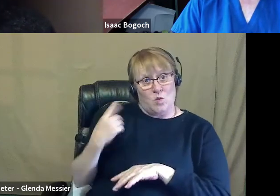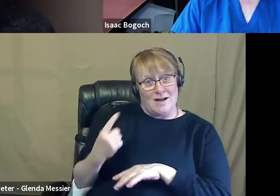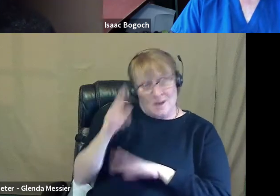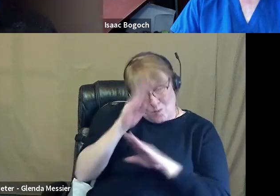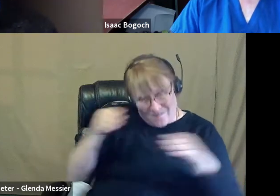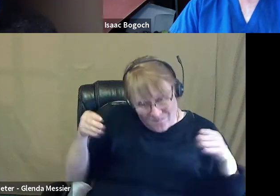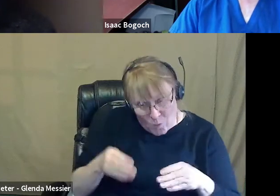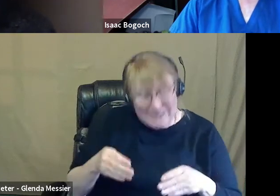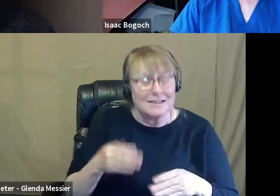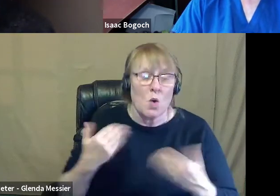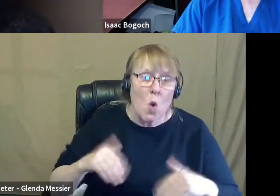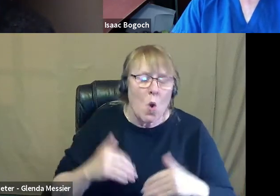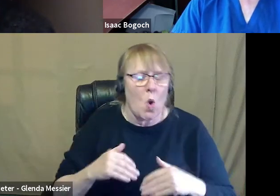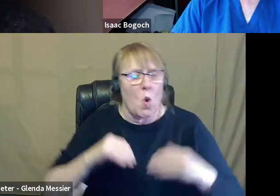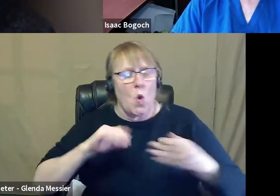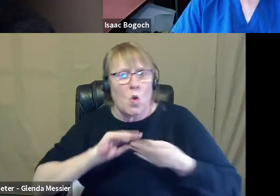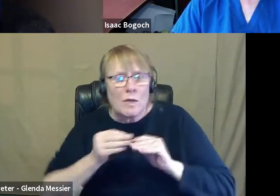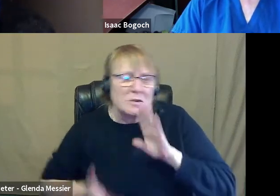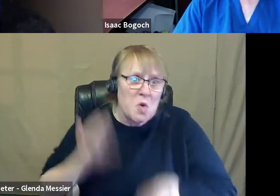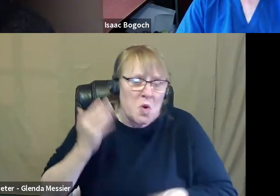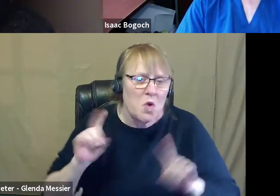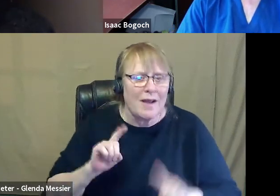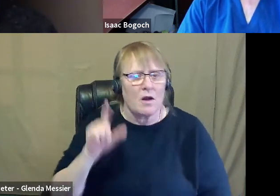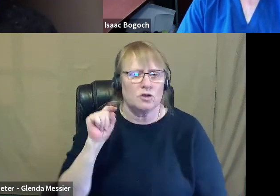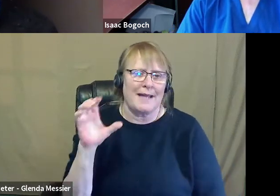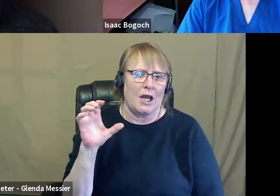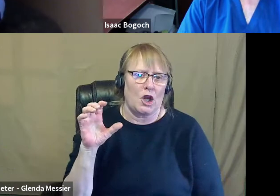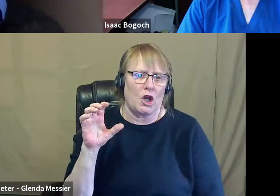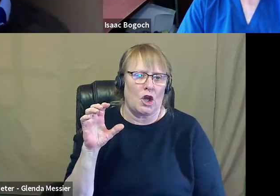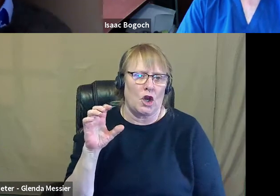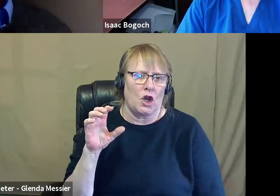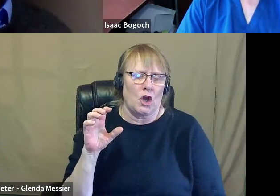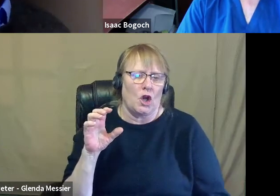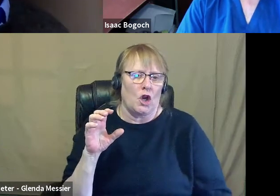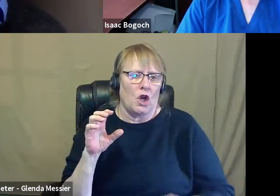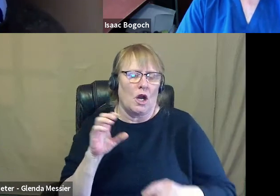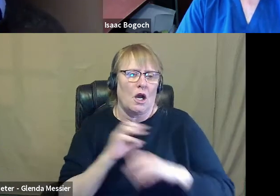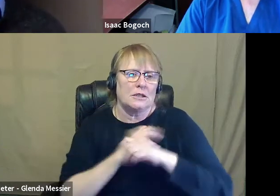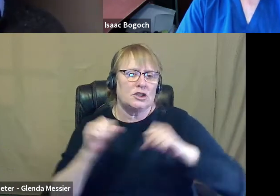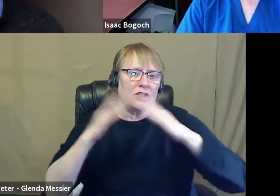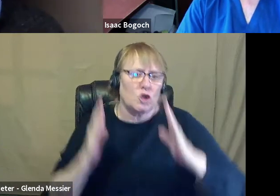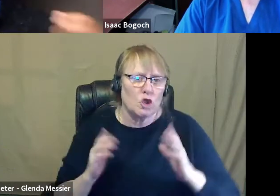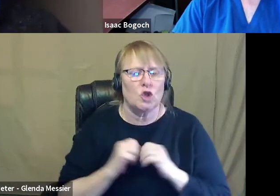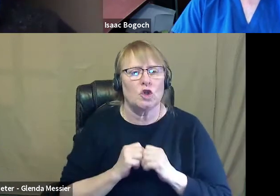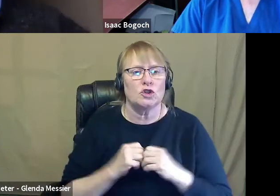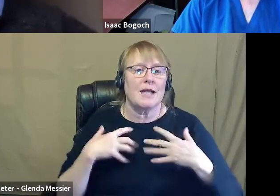as being high risk. So these are the long-term care homes we talked about, some shelters. Healthcare workers were also in phase 1. Many